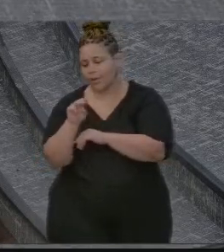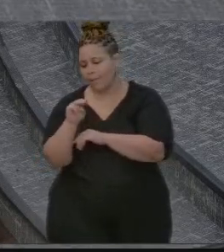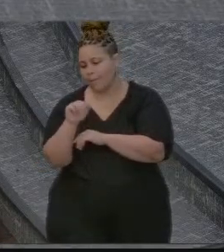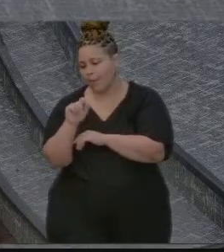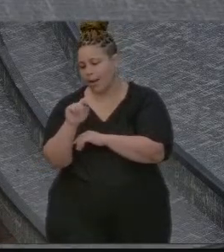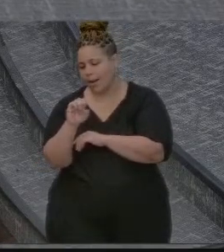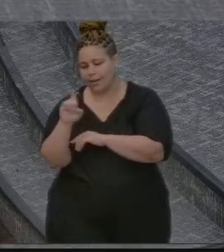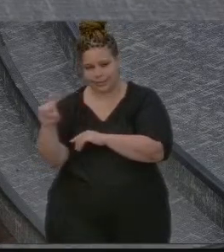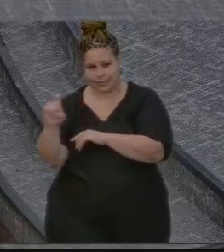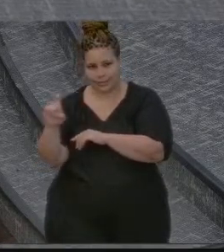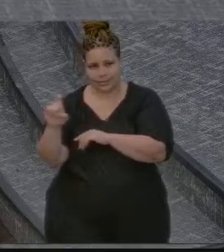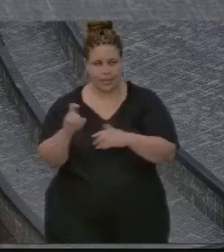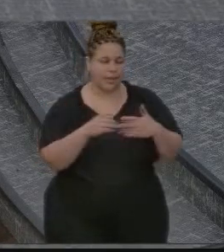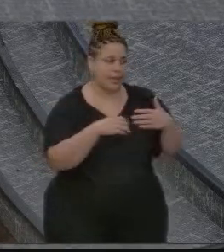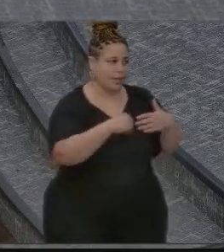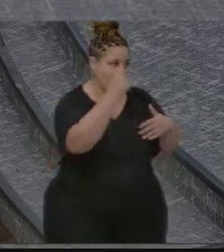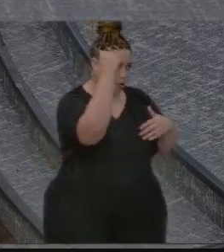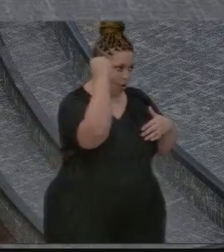Here.